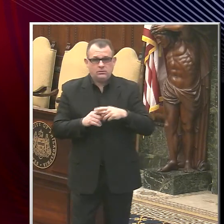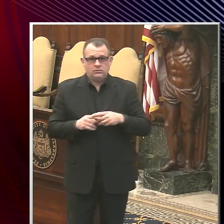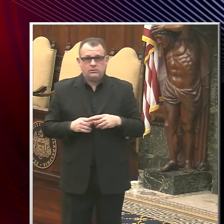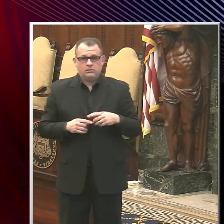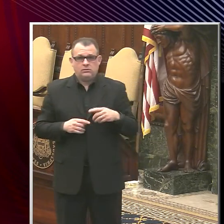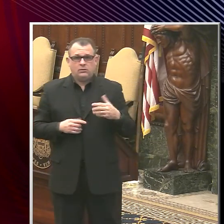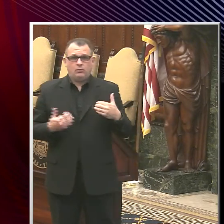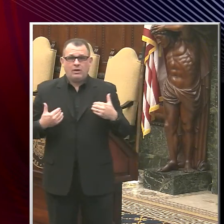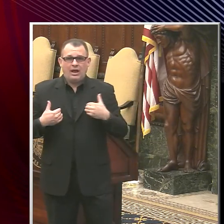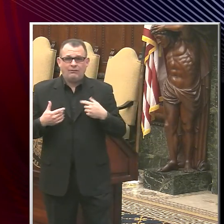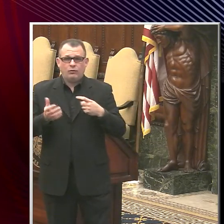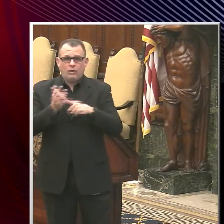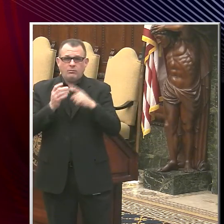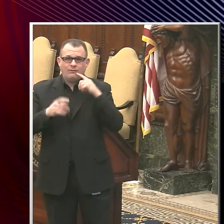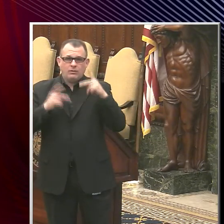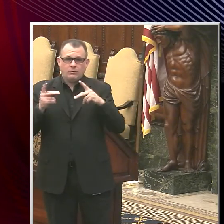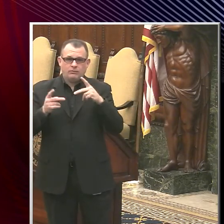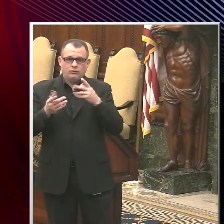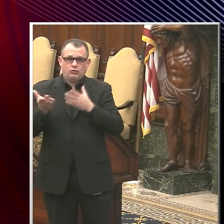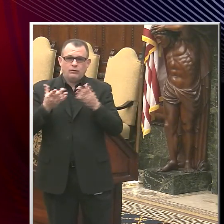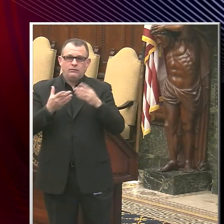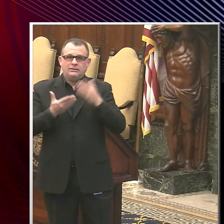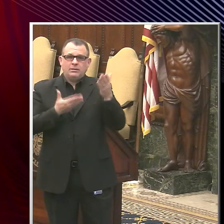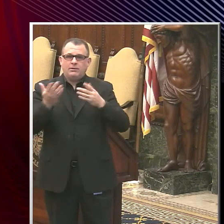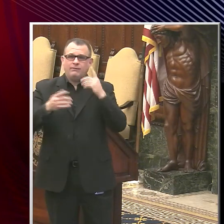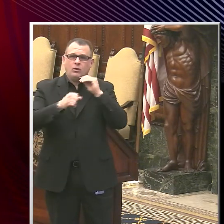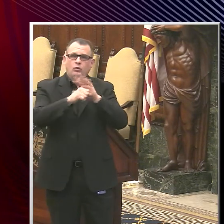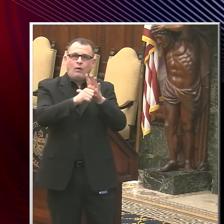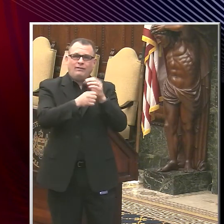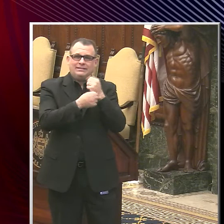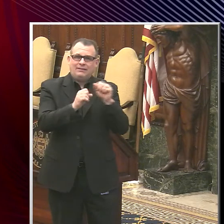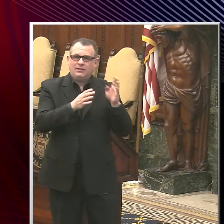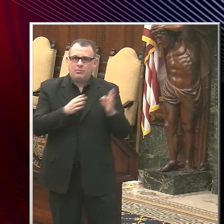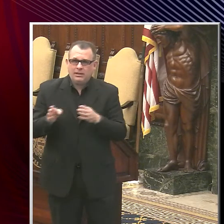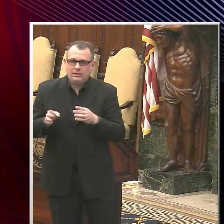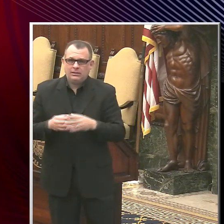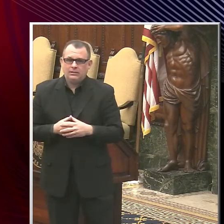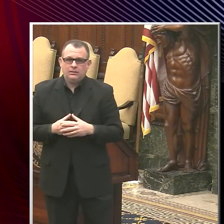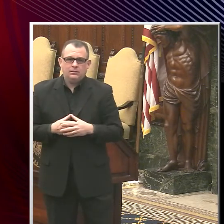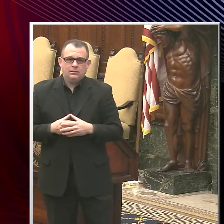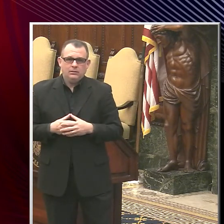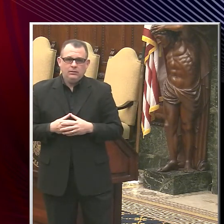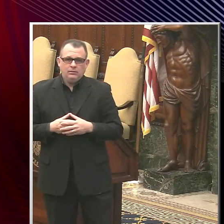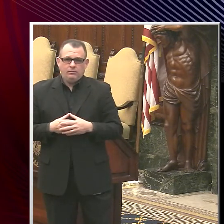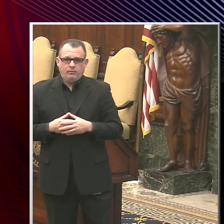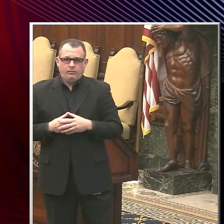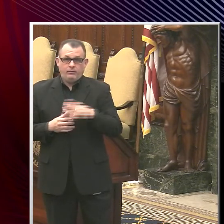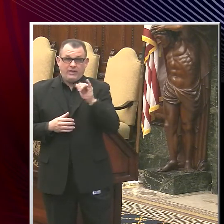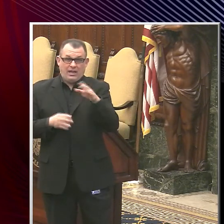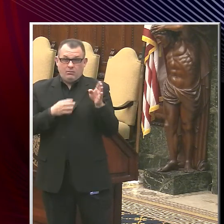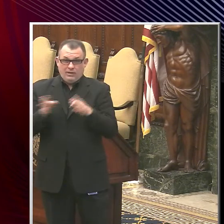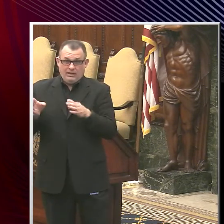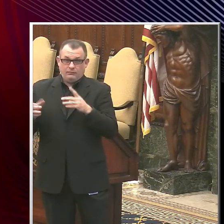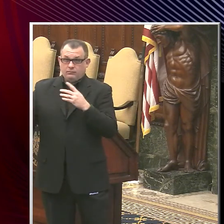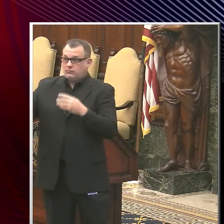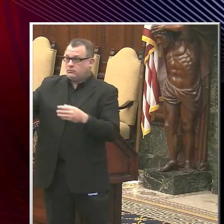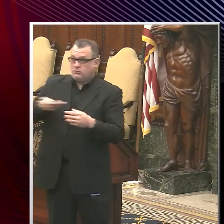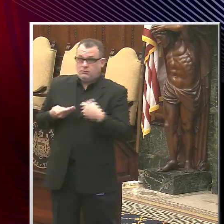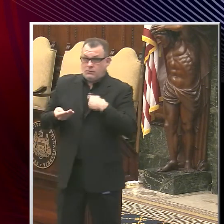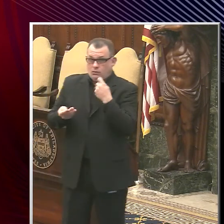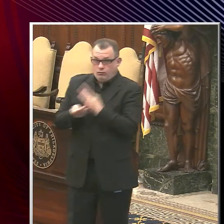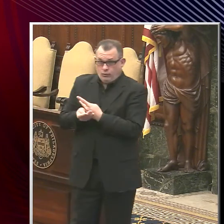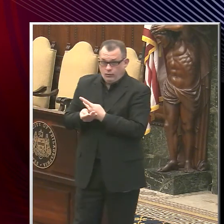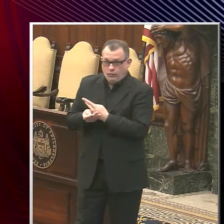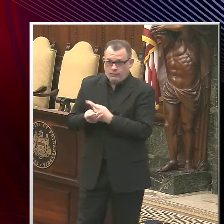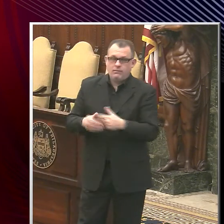for folks to sort of submit a COVID safety plan to us, and that plan must be approved before we issue the permit. So we'll